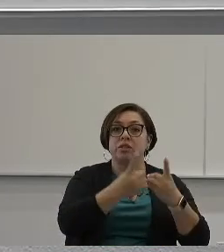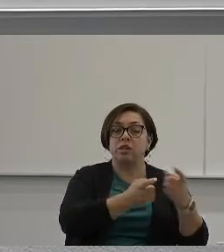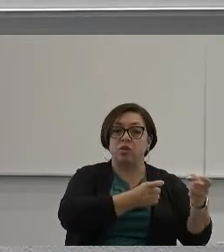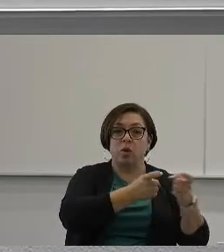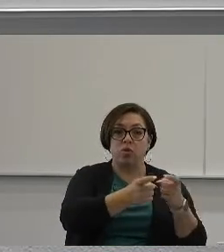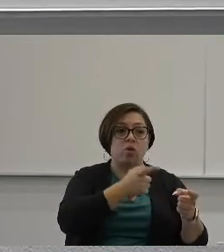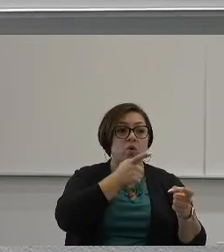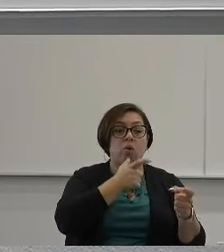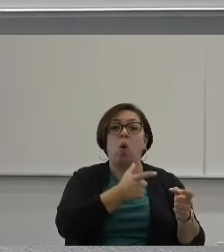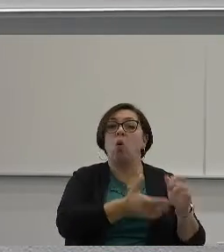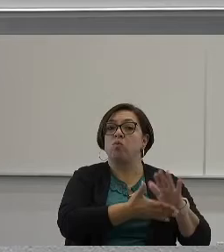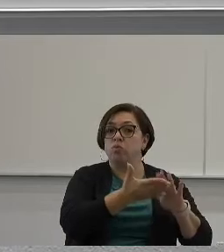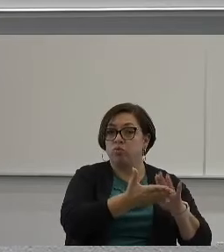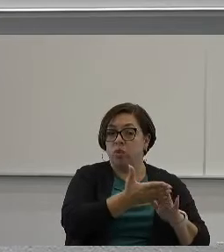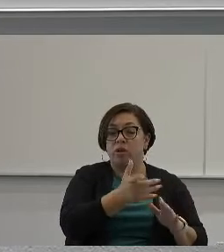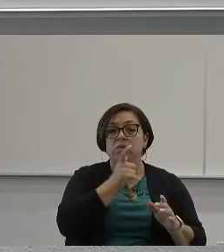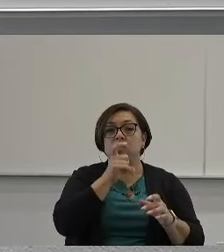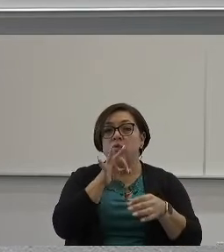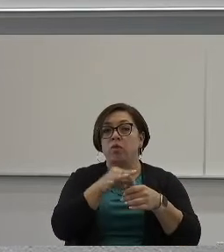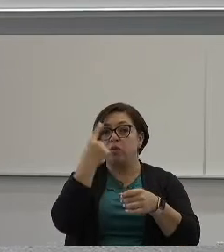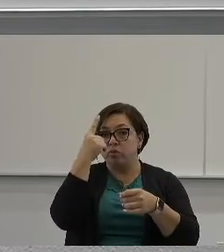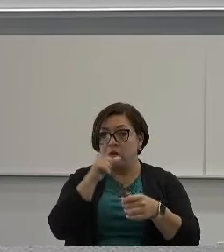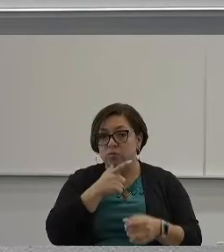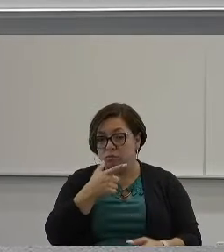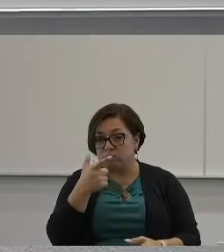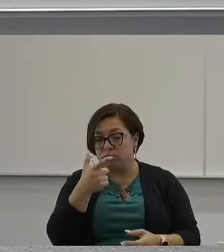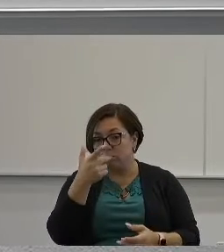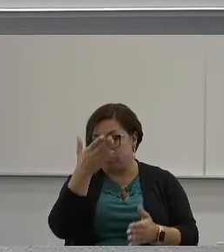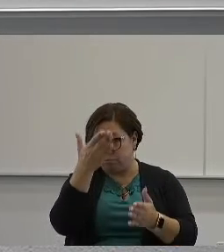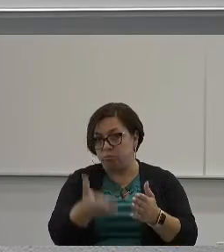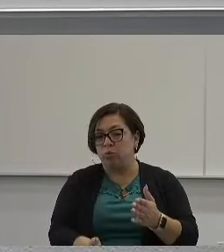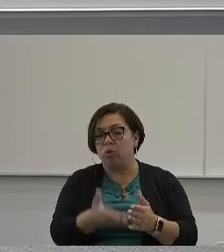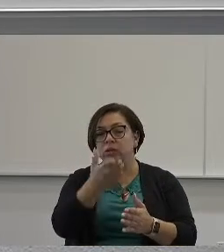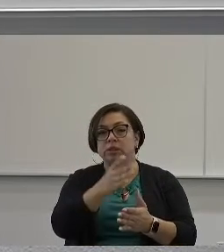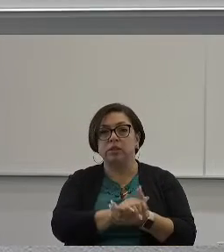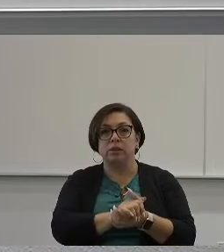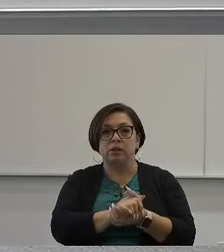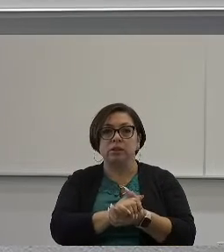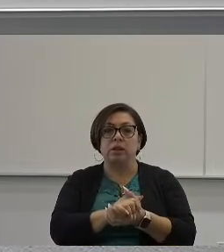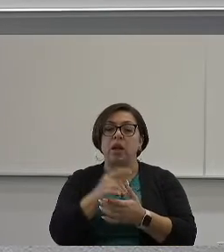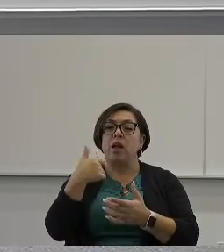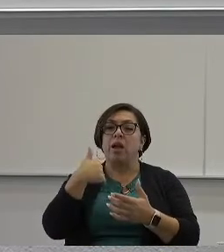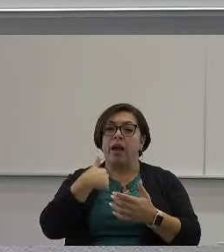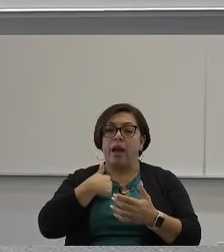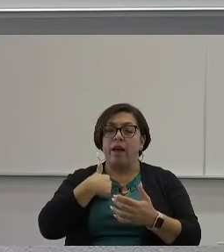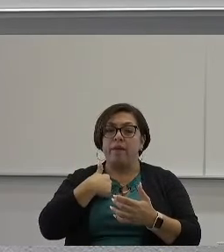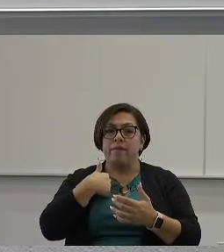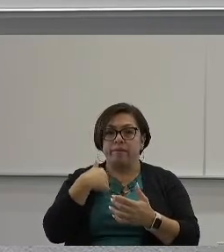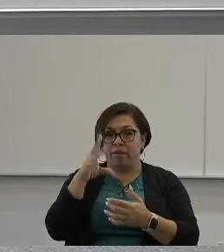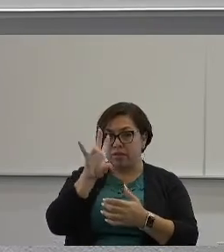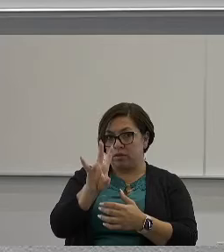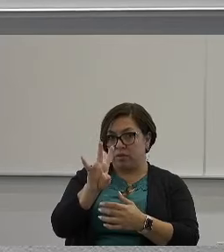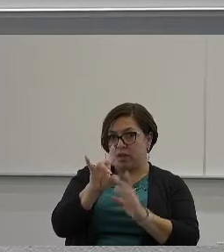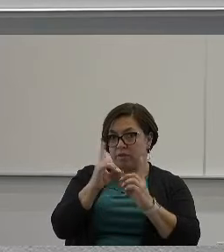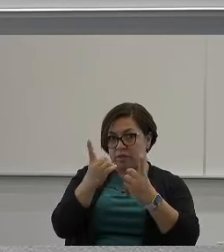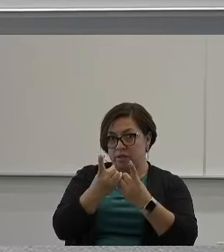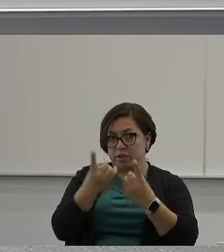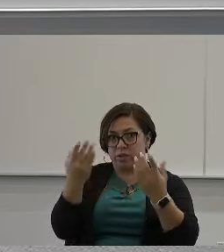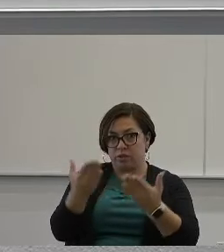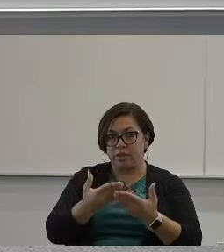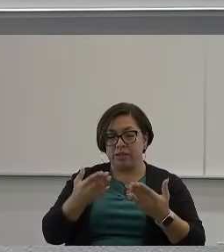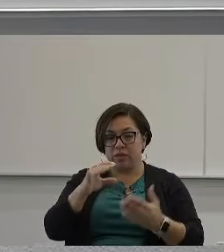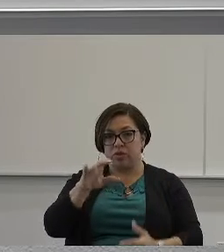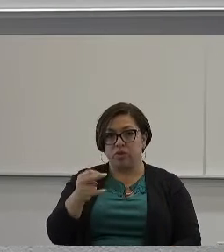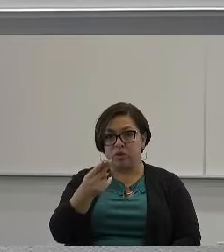who. These are the current trustees. As I mentioned, we have 7 districts here at the Community College District. Mr.